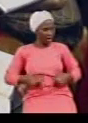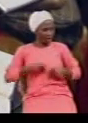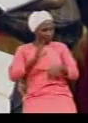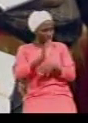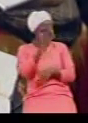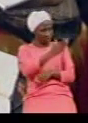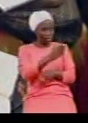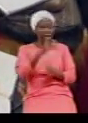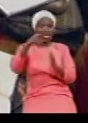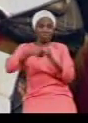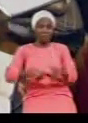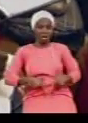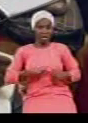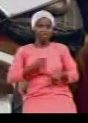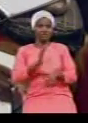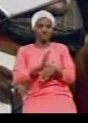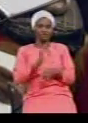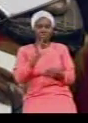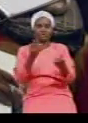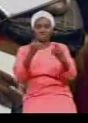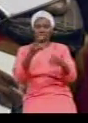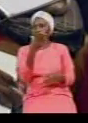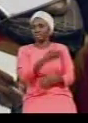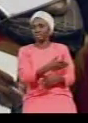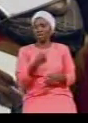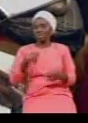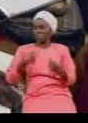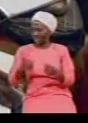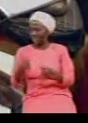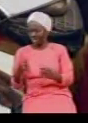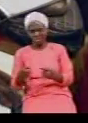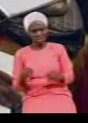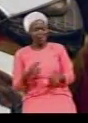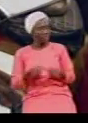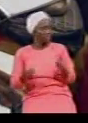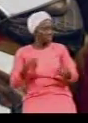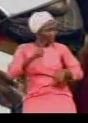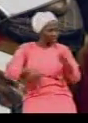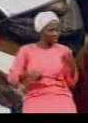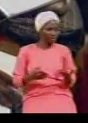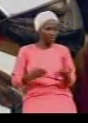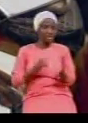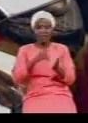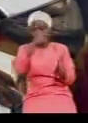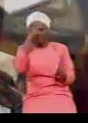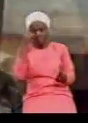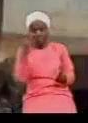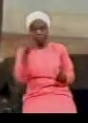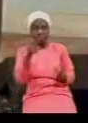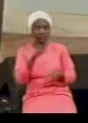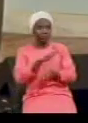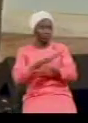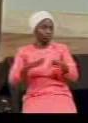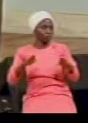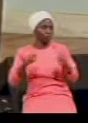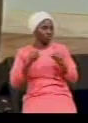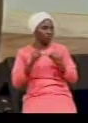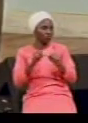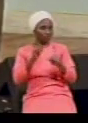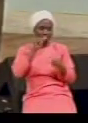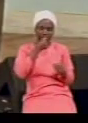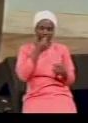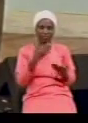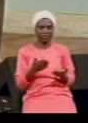We tried, we could not. It's because you didn't read verse 5. We tried, they drove